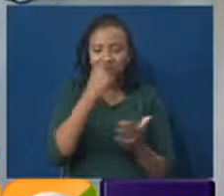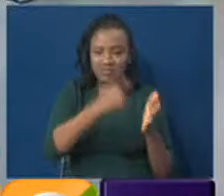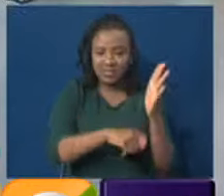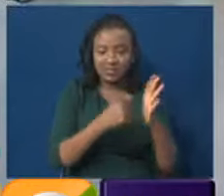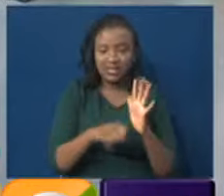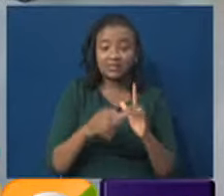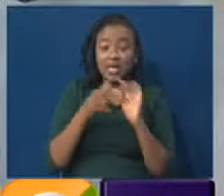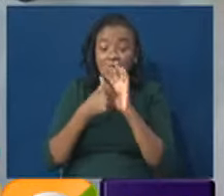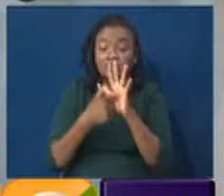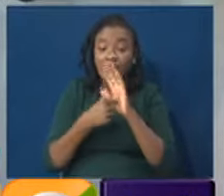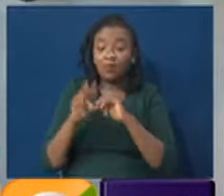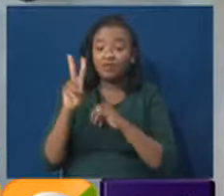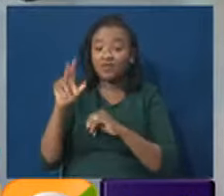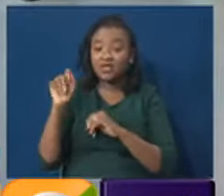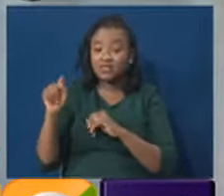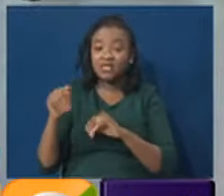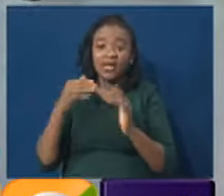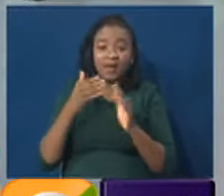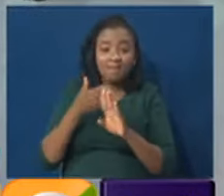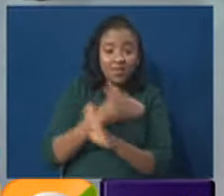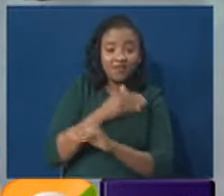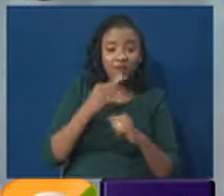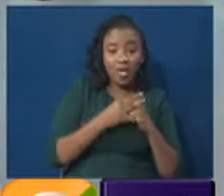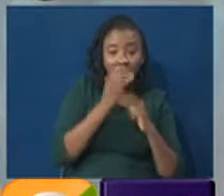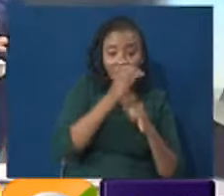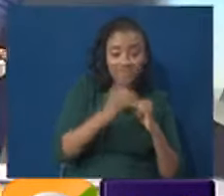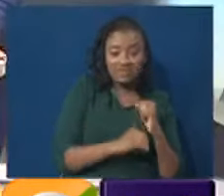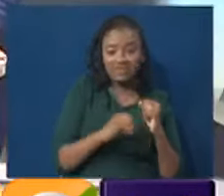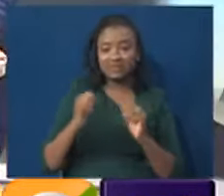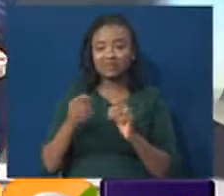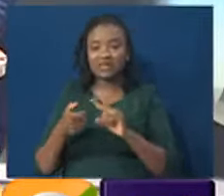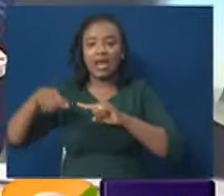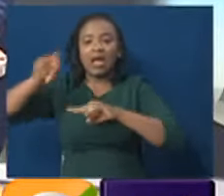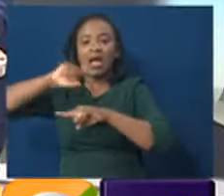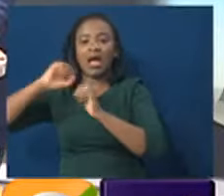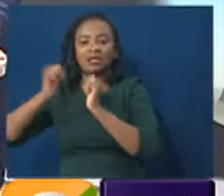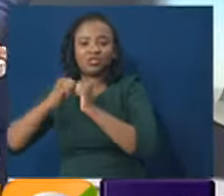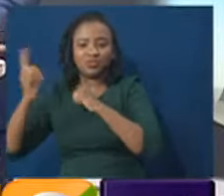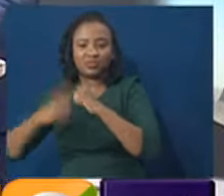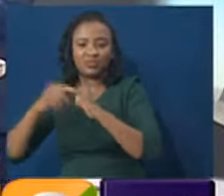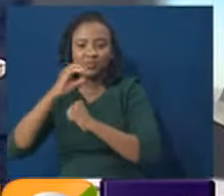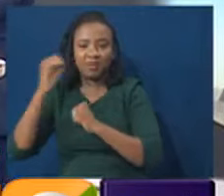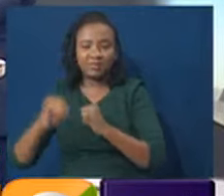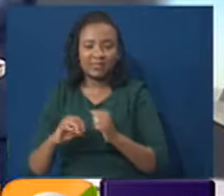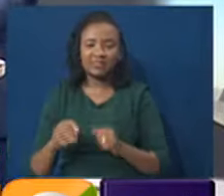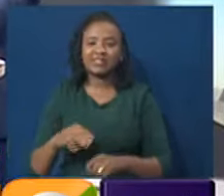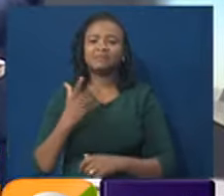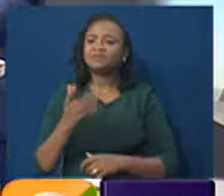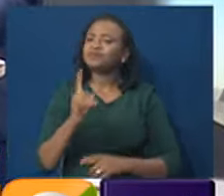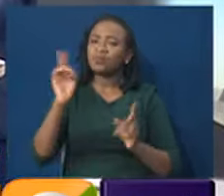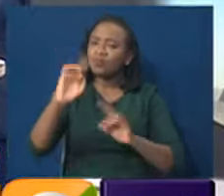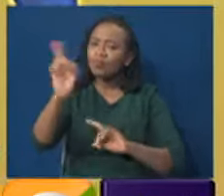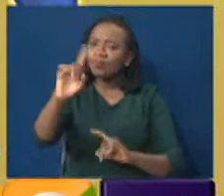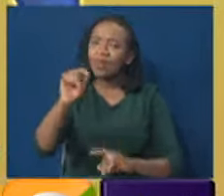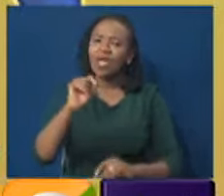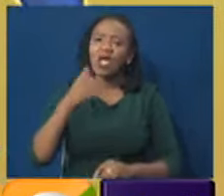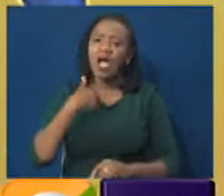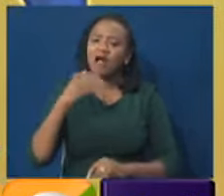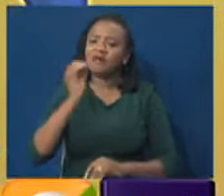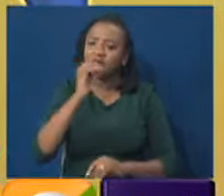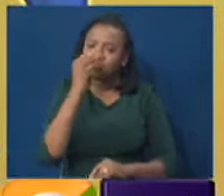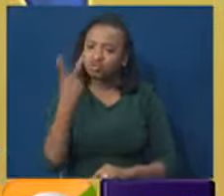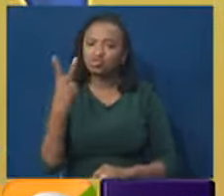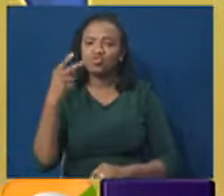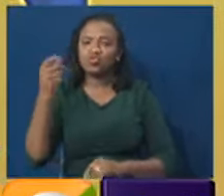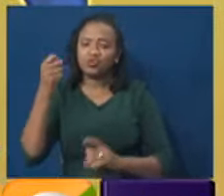to 16%. Yes, there are two levies that were reduced, but it's... Not two, 23. There were two levies. 23 taxes. The ones